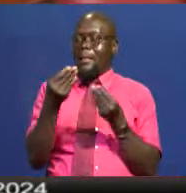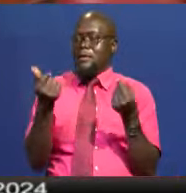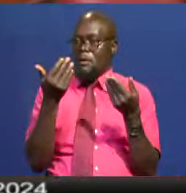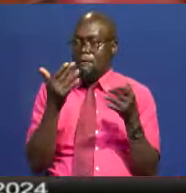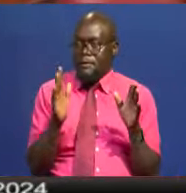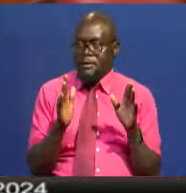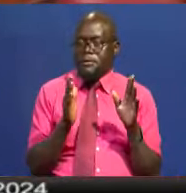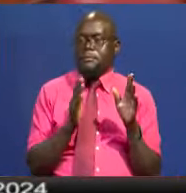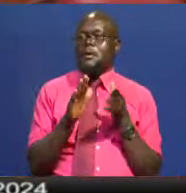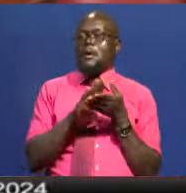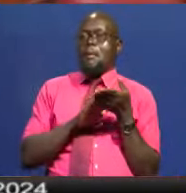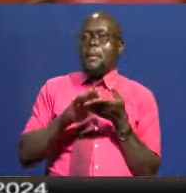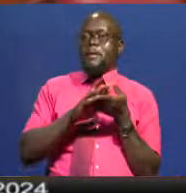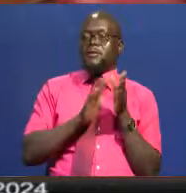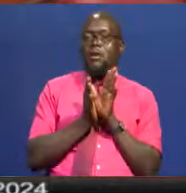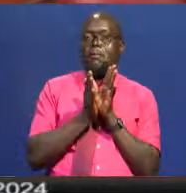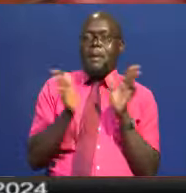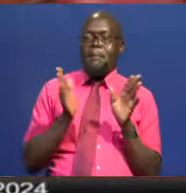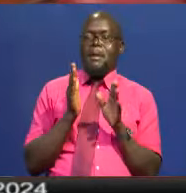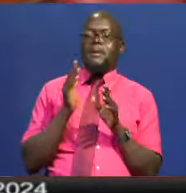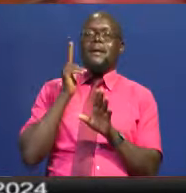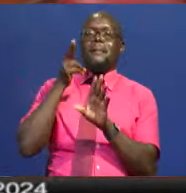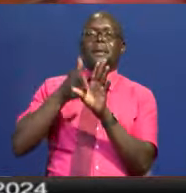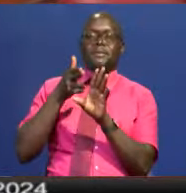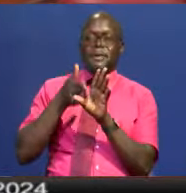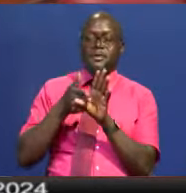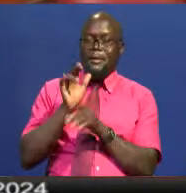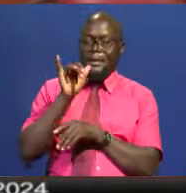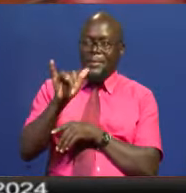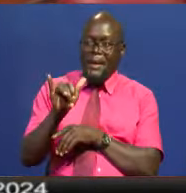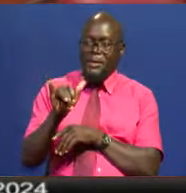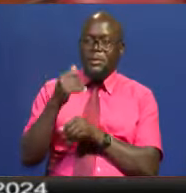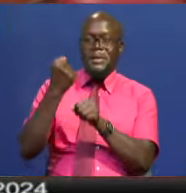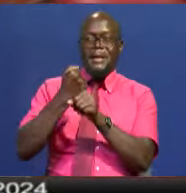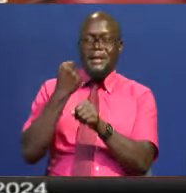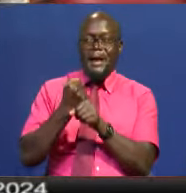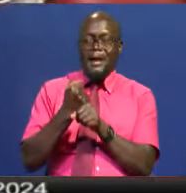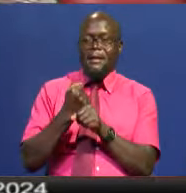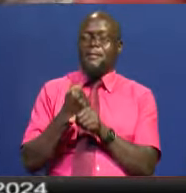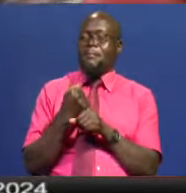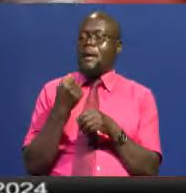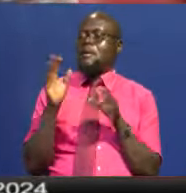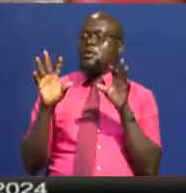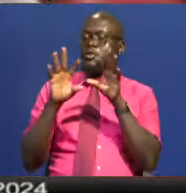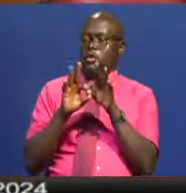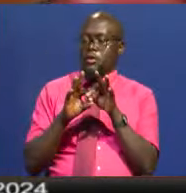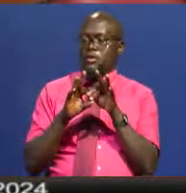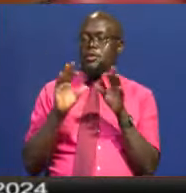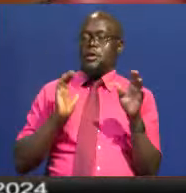by amendments based on the public participation exercise that was carried out by the Joint Committee.